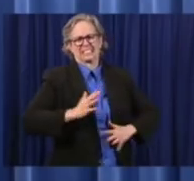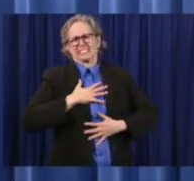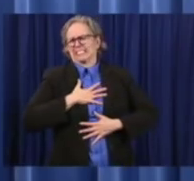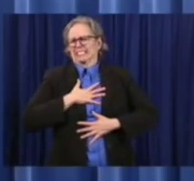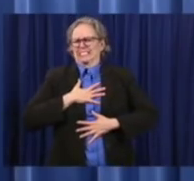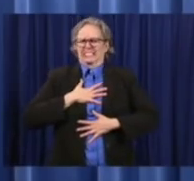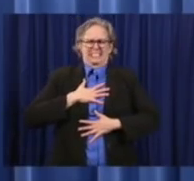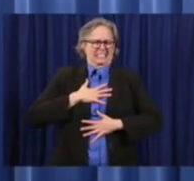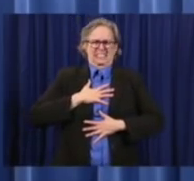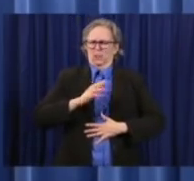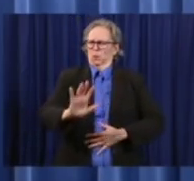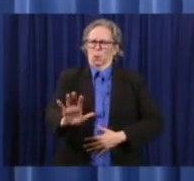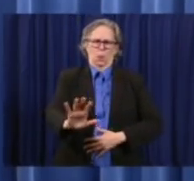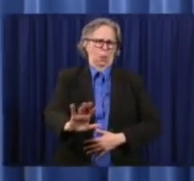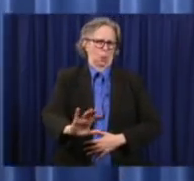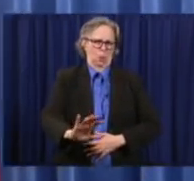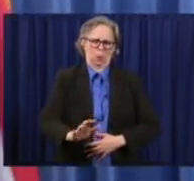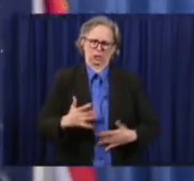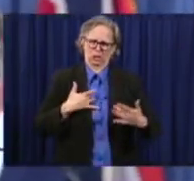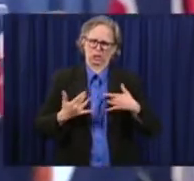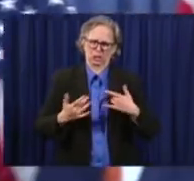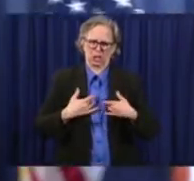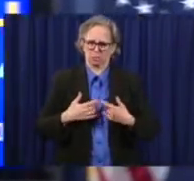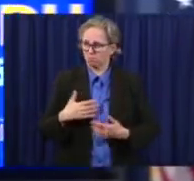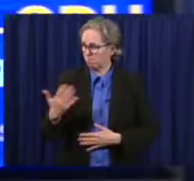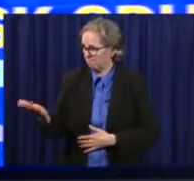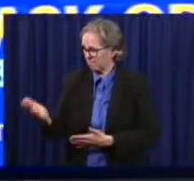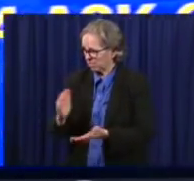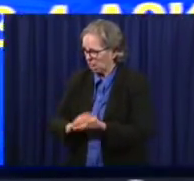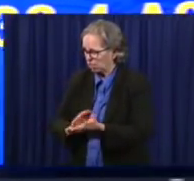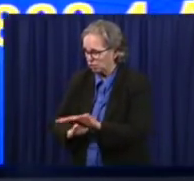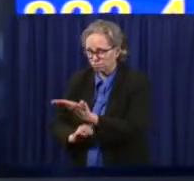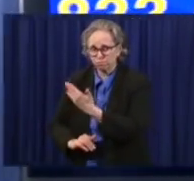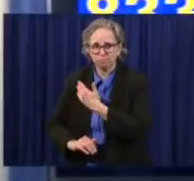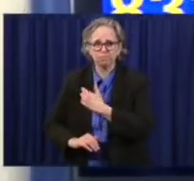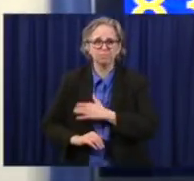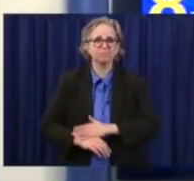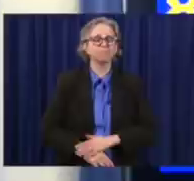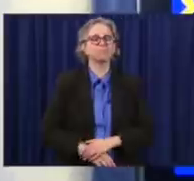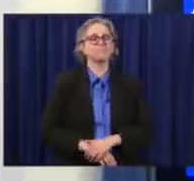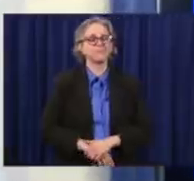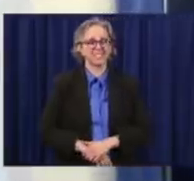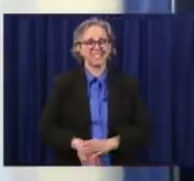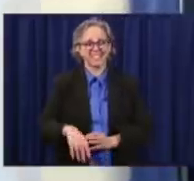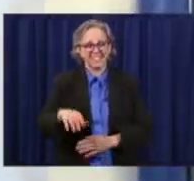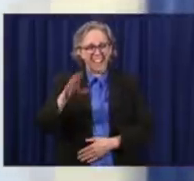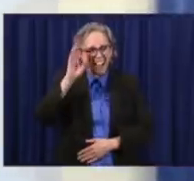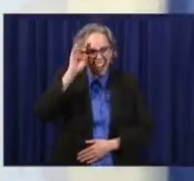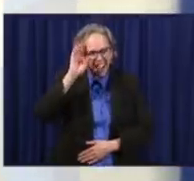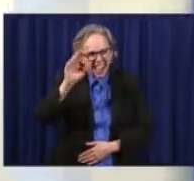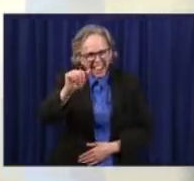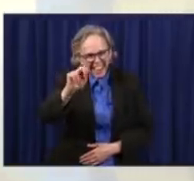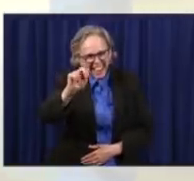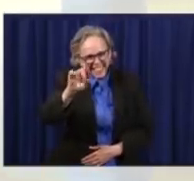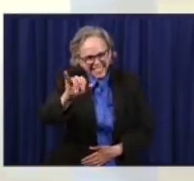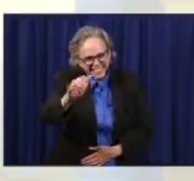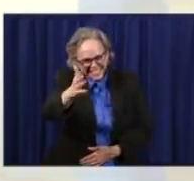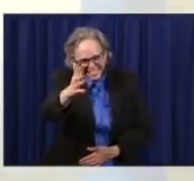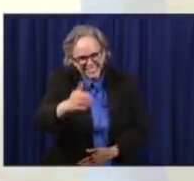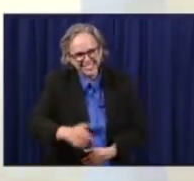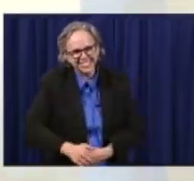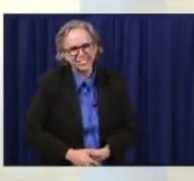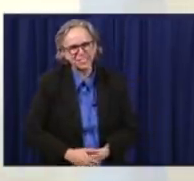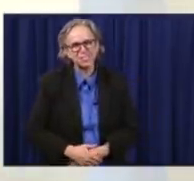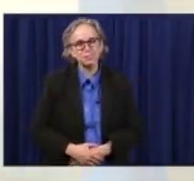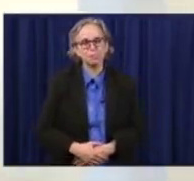such as a nursing home. Dr. Acton. Yeah. Hi, Andy. So next week,